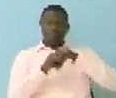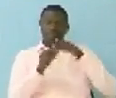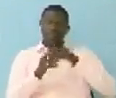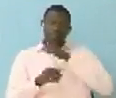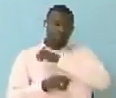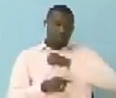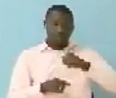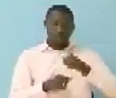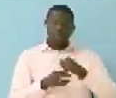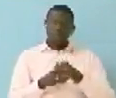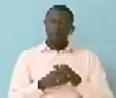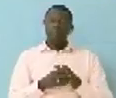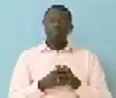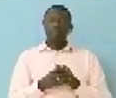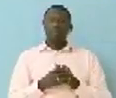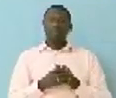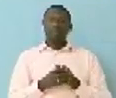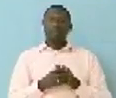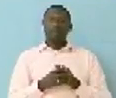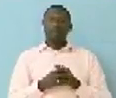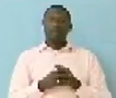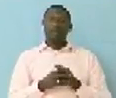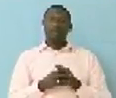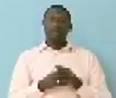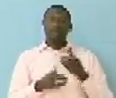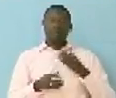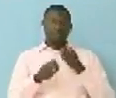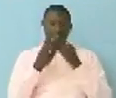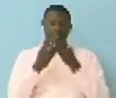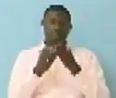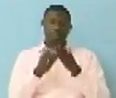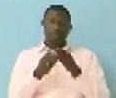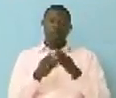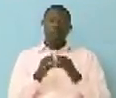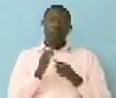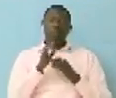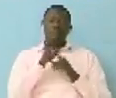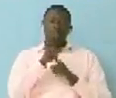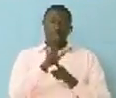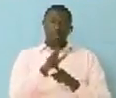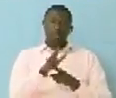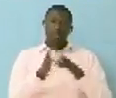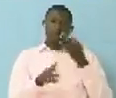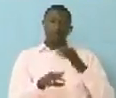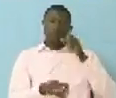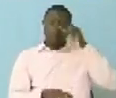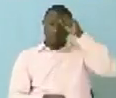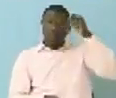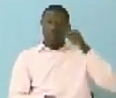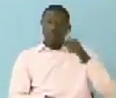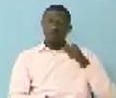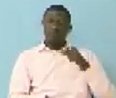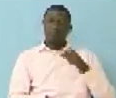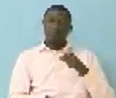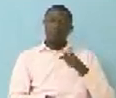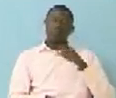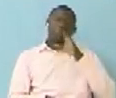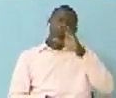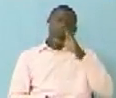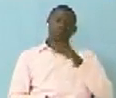he even strengthened his position to say if the president of a particular country is not doing the right thing, and the